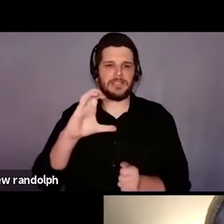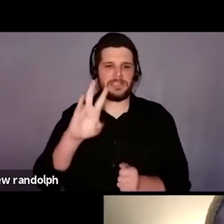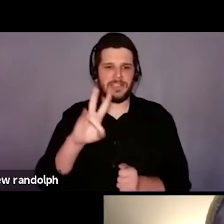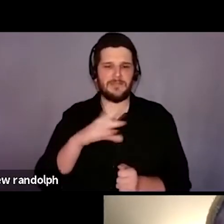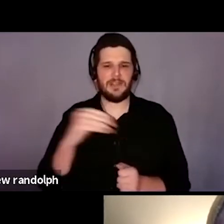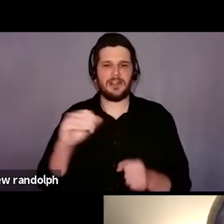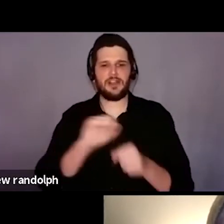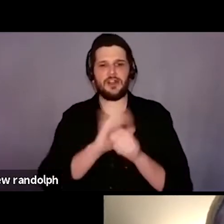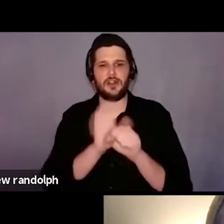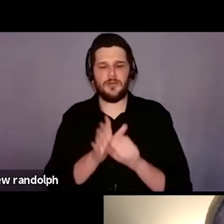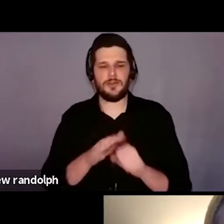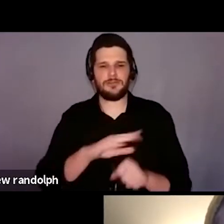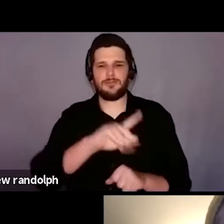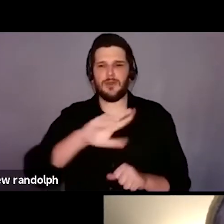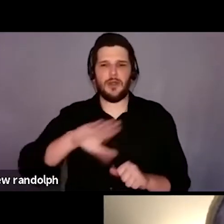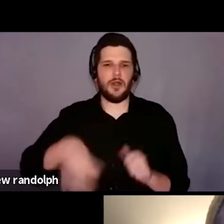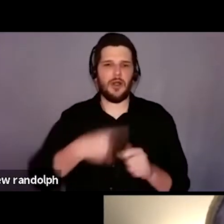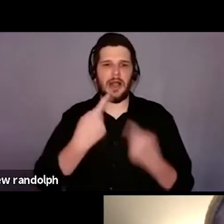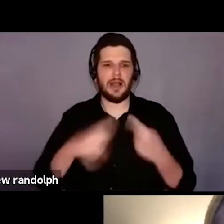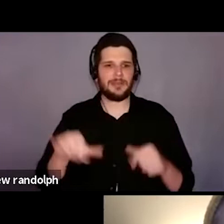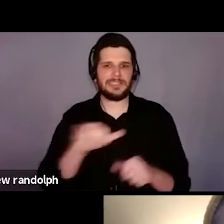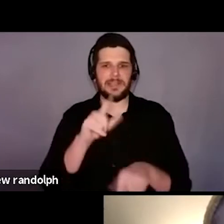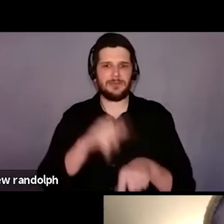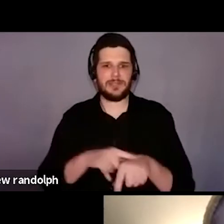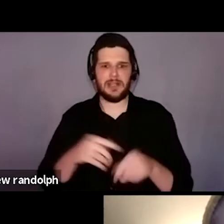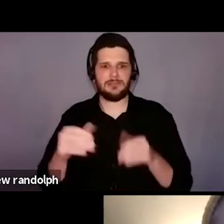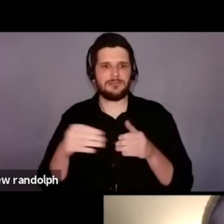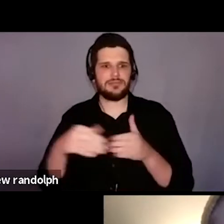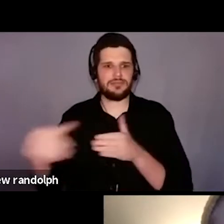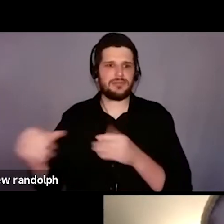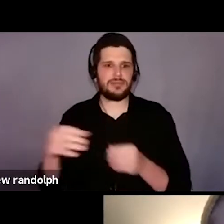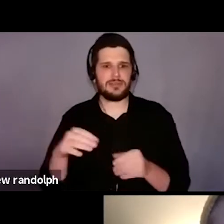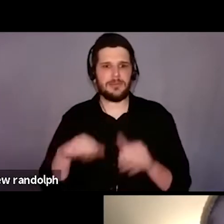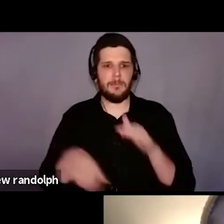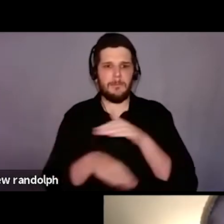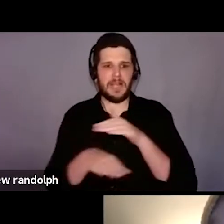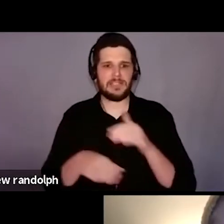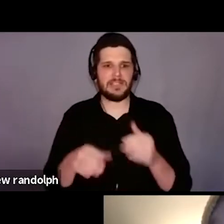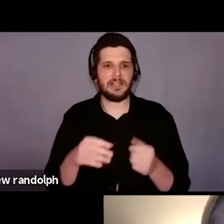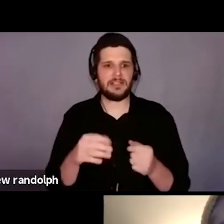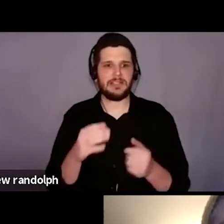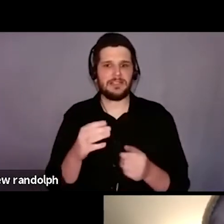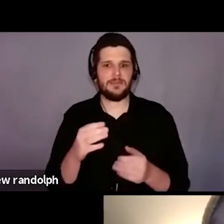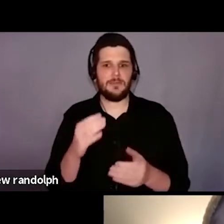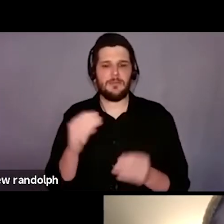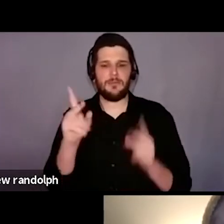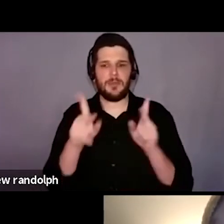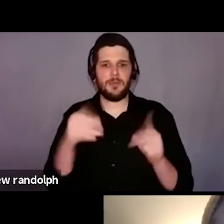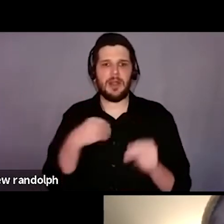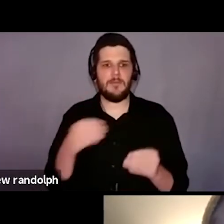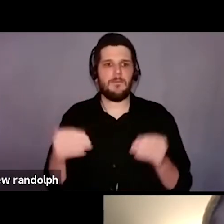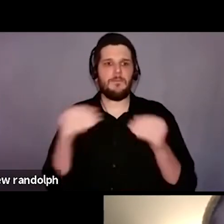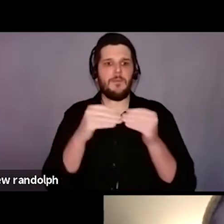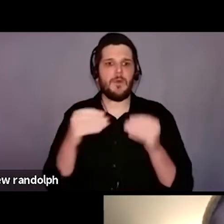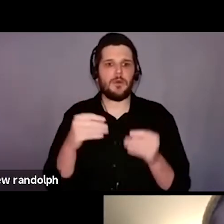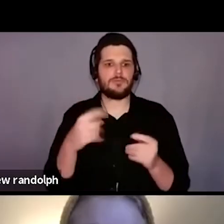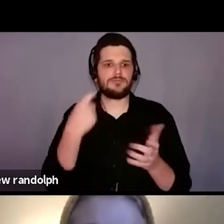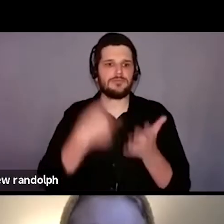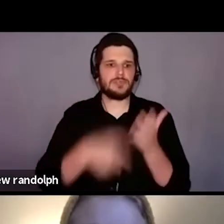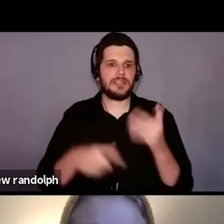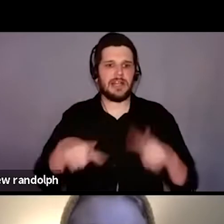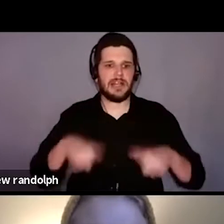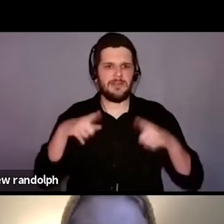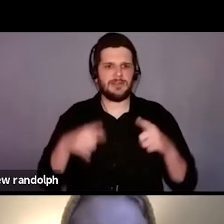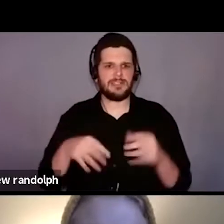tandem. And as a baseline, disabled people have more expenses to live, especially